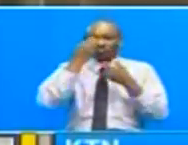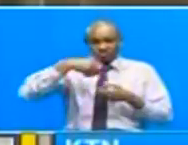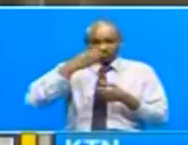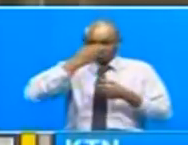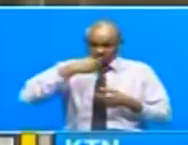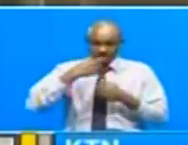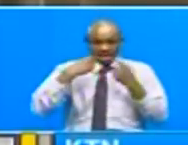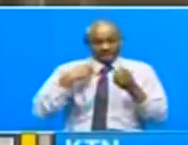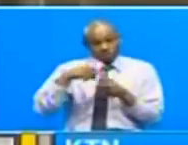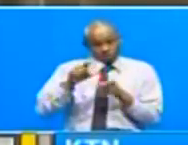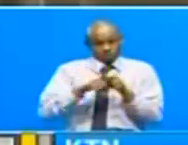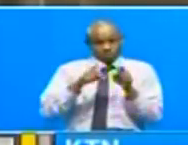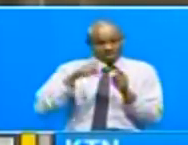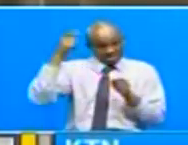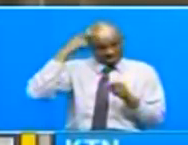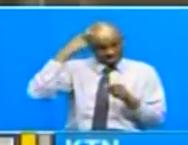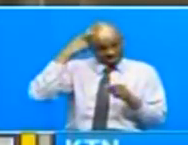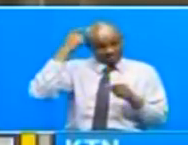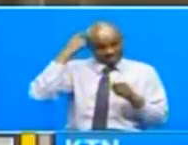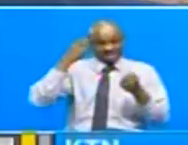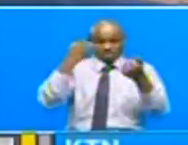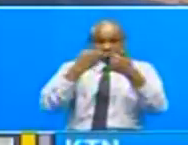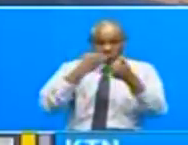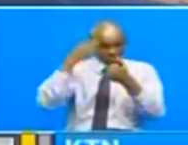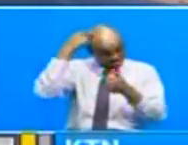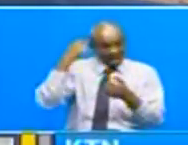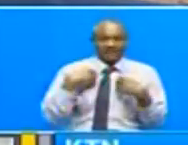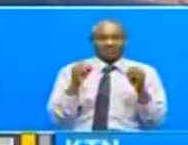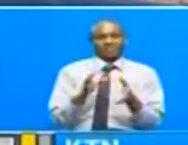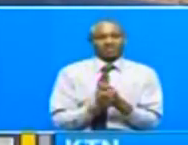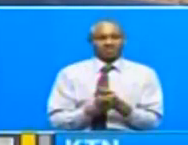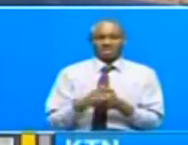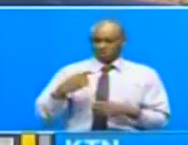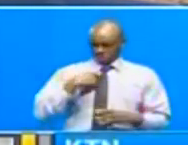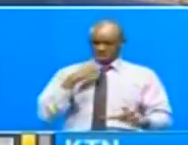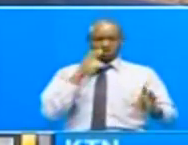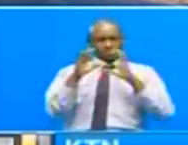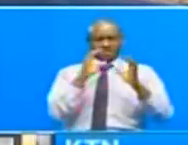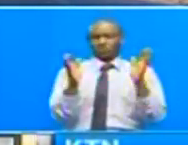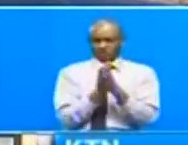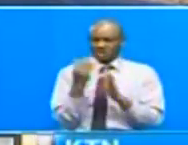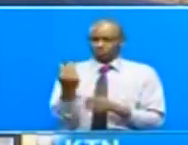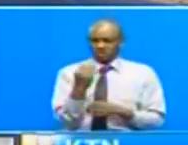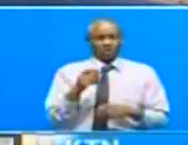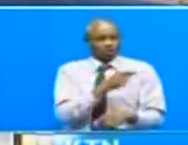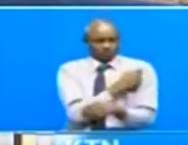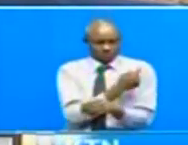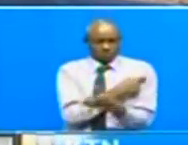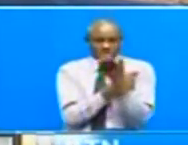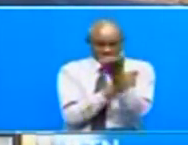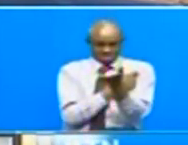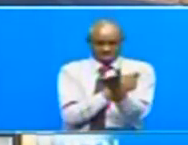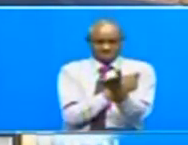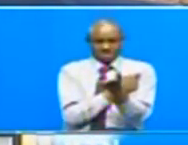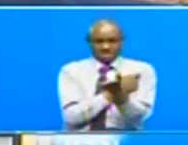an encephaly. An encephaly is where we don't have a covering of the brain tissue. We are in communication with Children's Hospital in Los